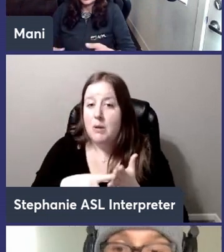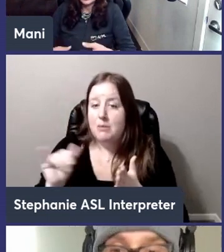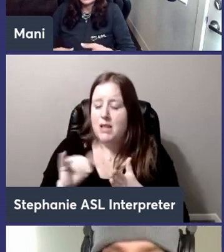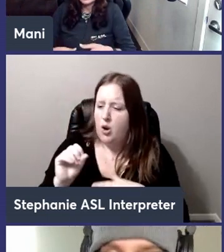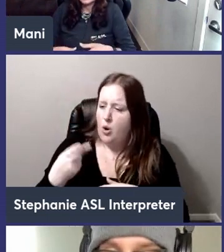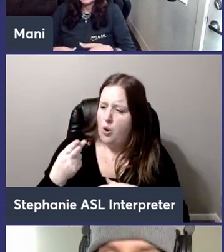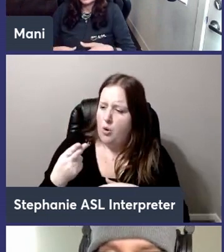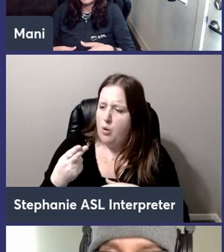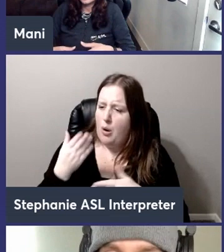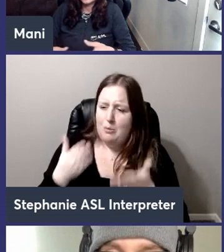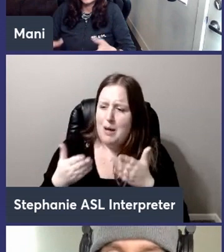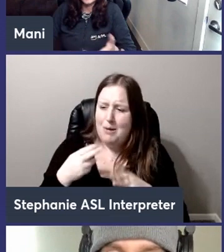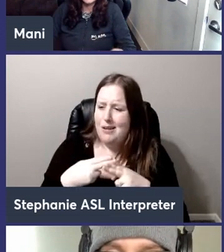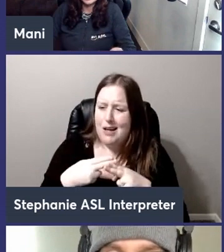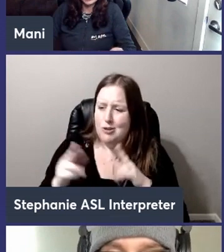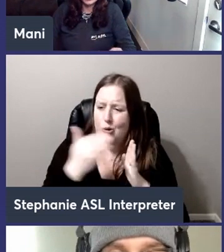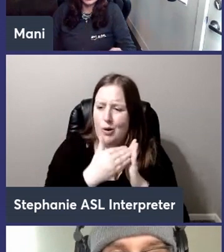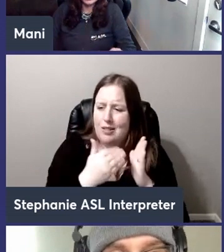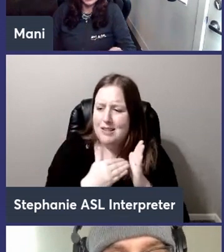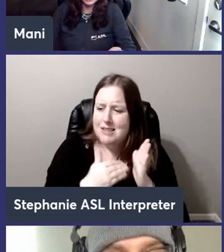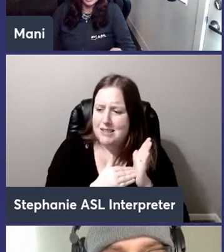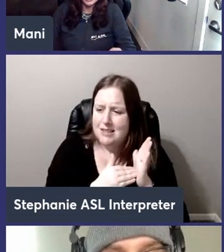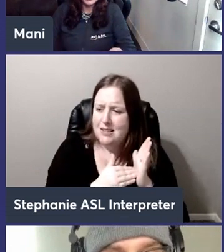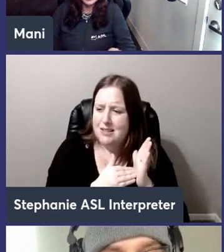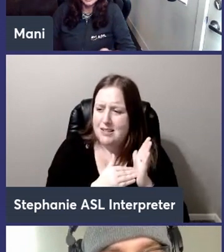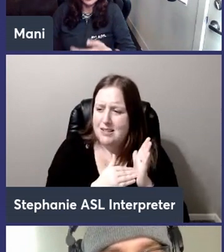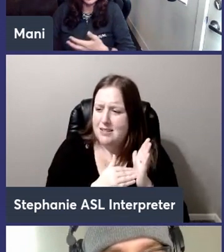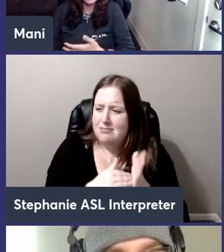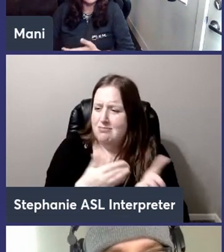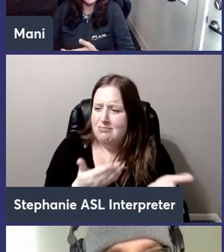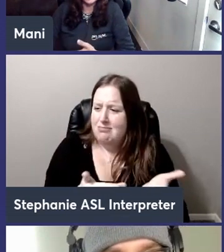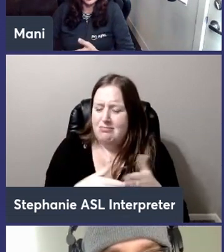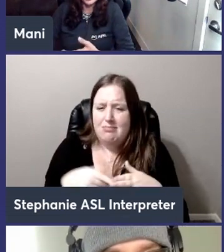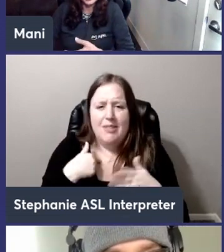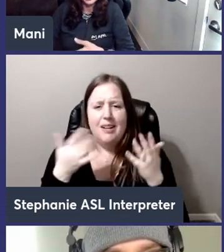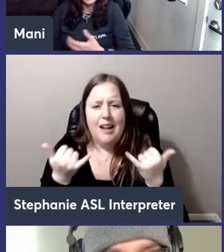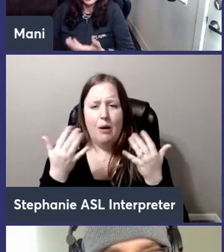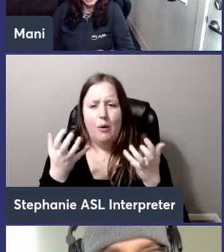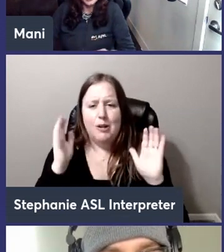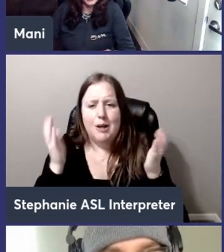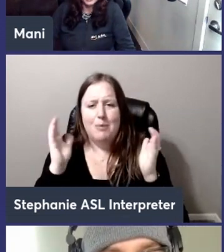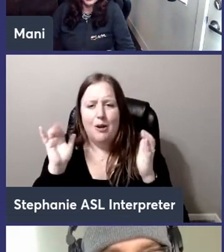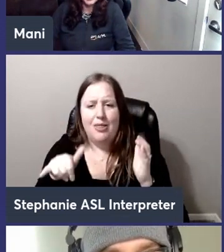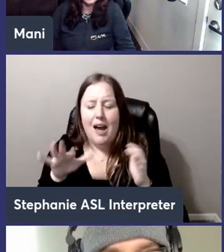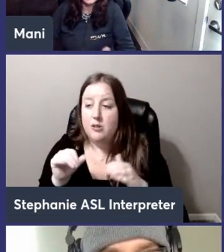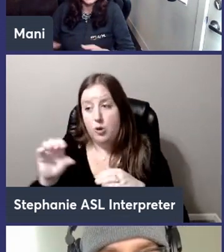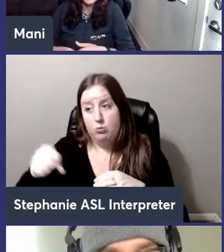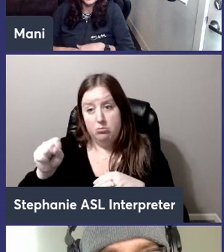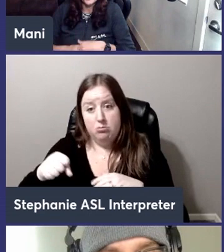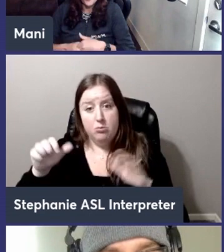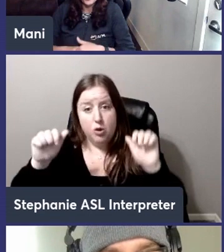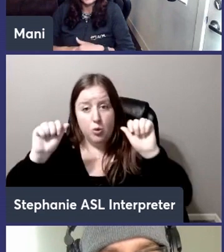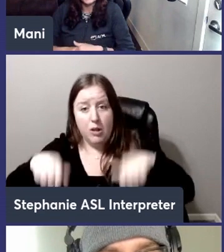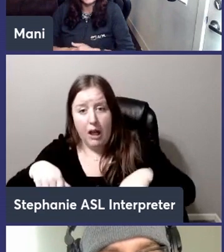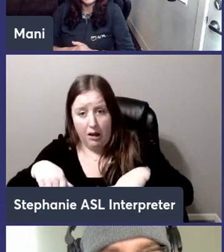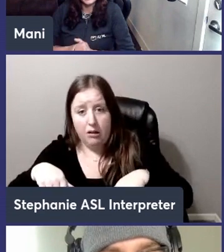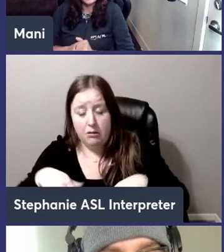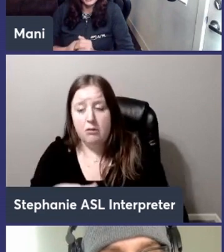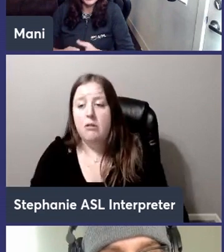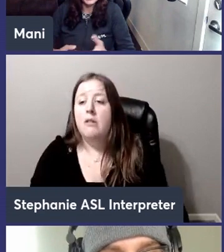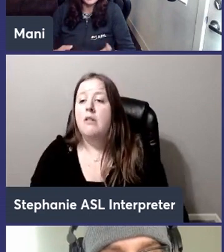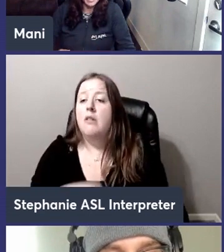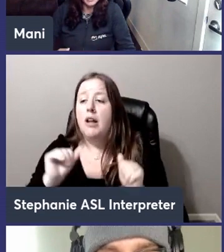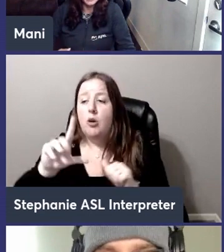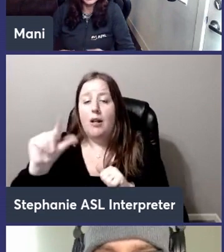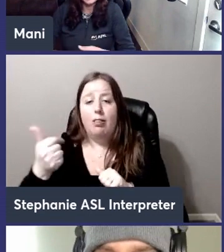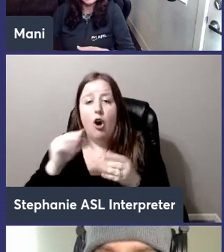have shortlisted 2 or 3 algorithms and I want to compare those. So yes, you can do that. And you can log these